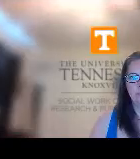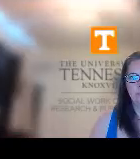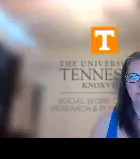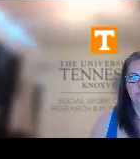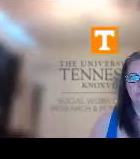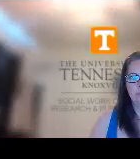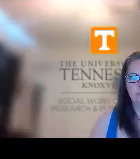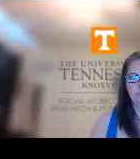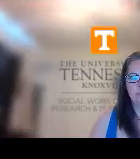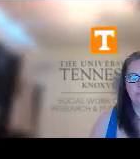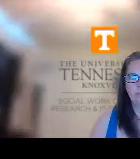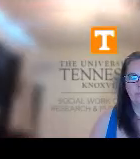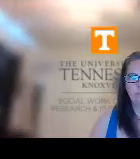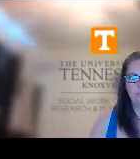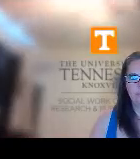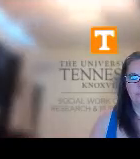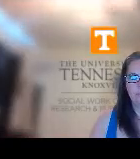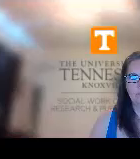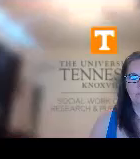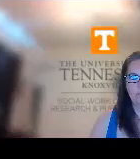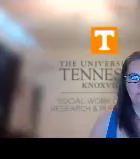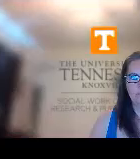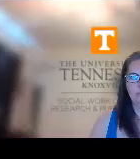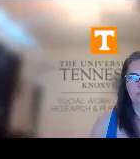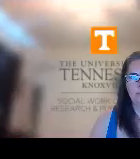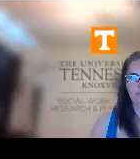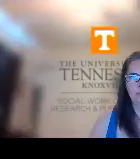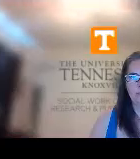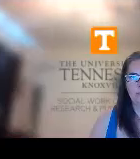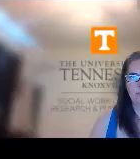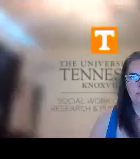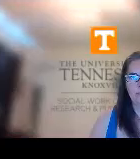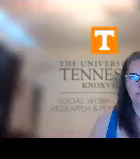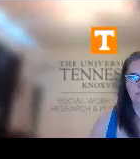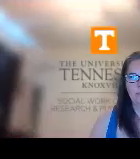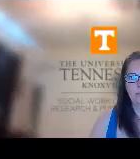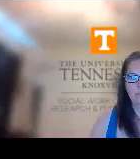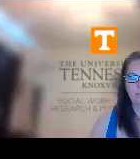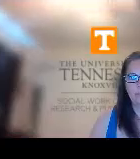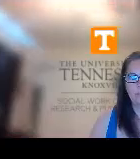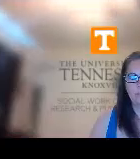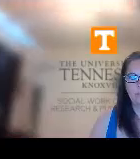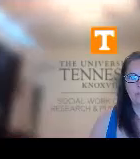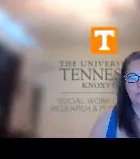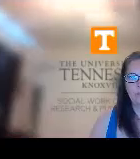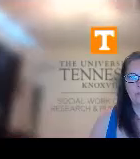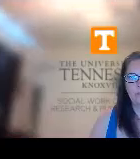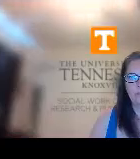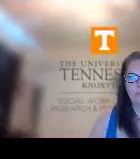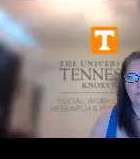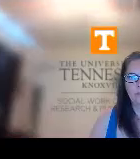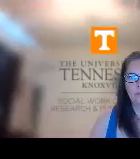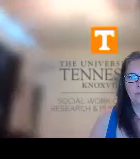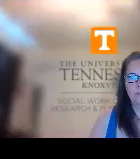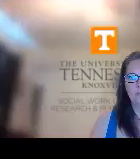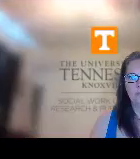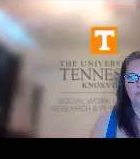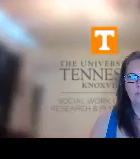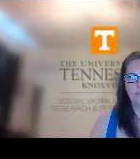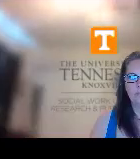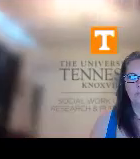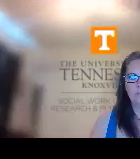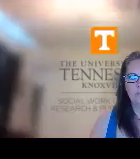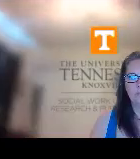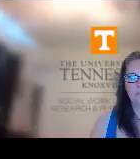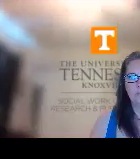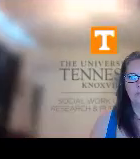of the evidence-based programs, any of the ancillary programs, anything within your zip code. So